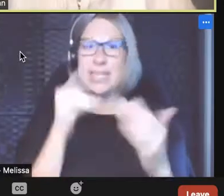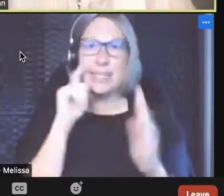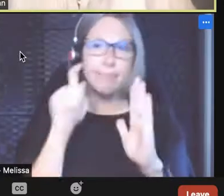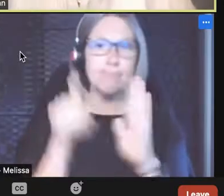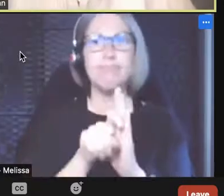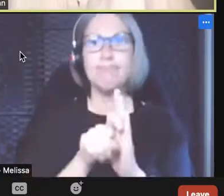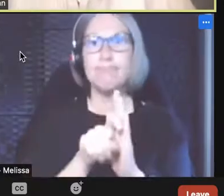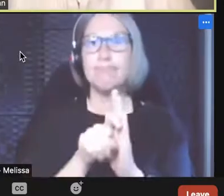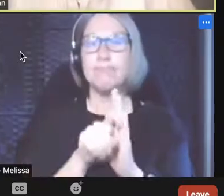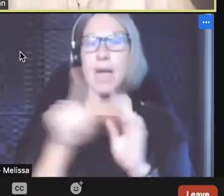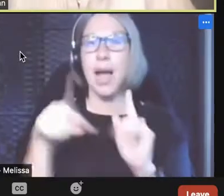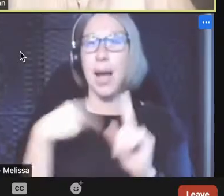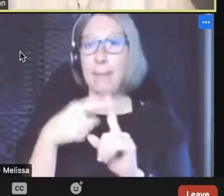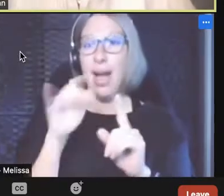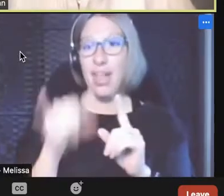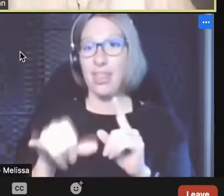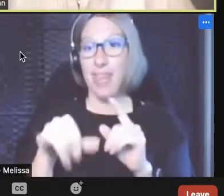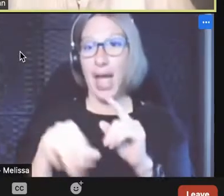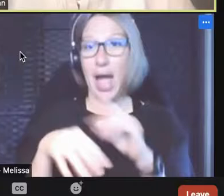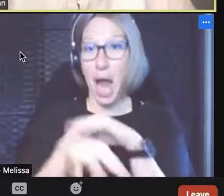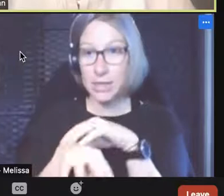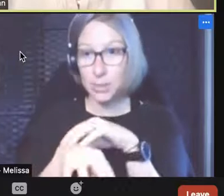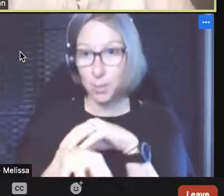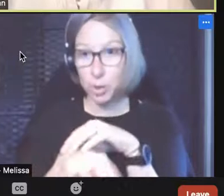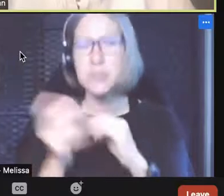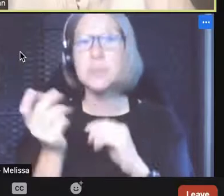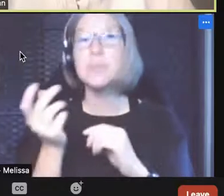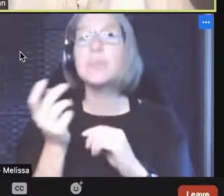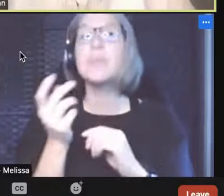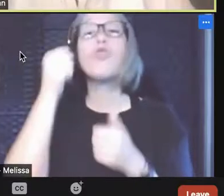recognize? Okay, now remember he said that the,